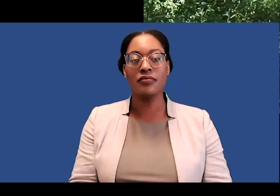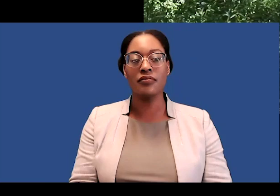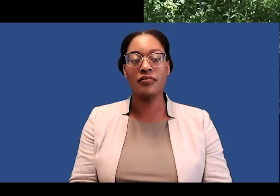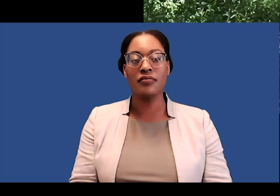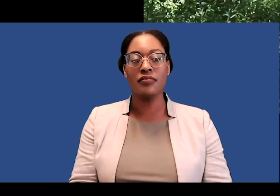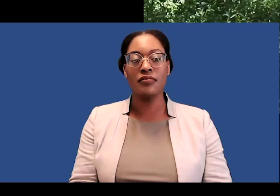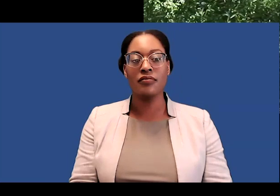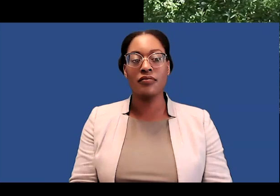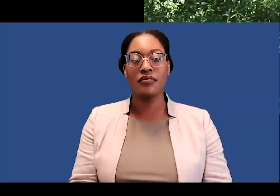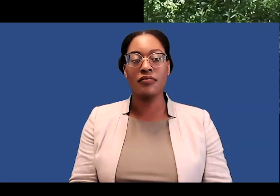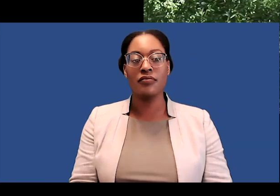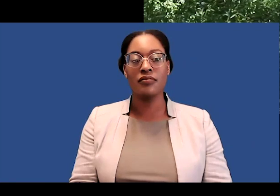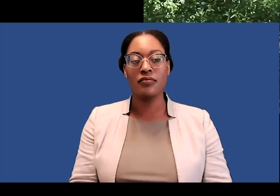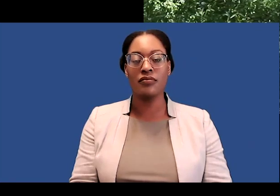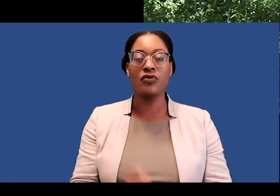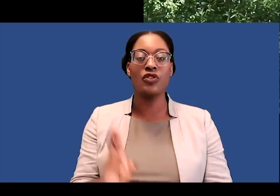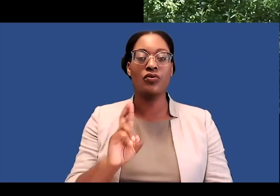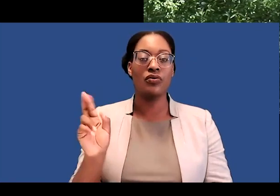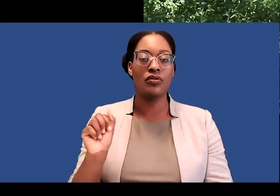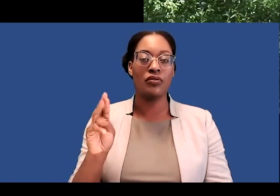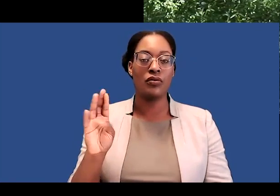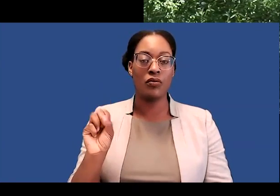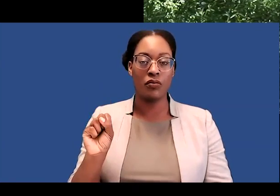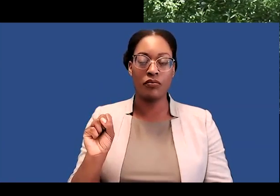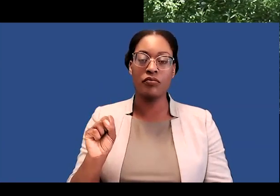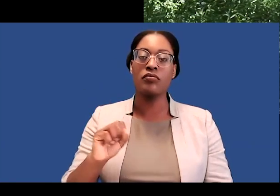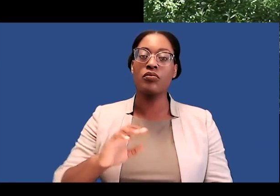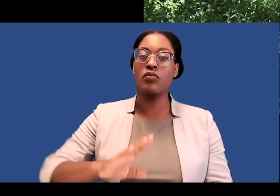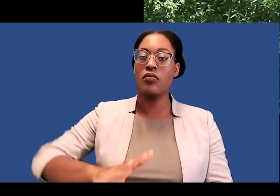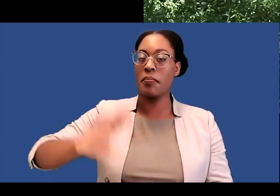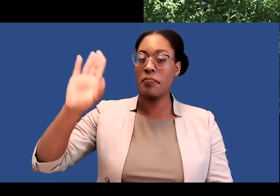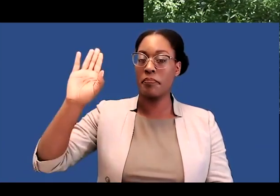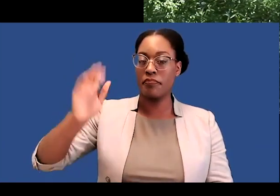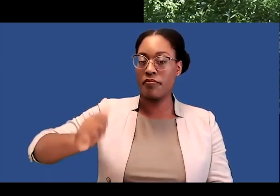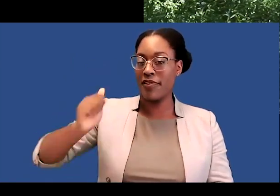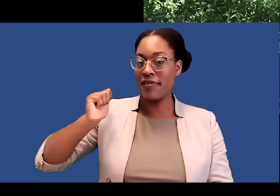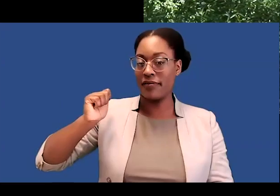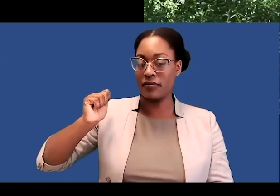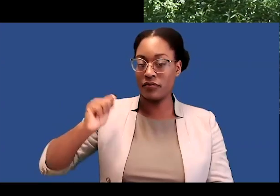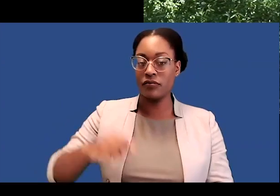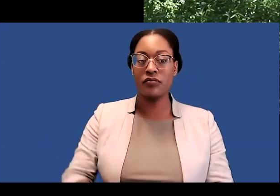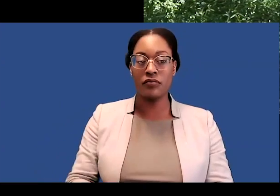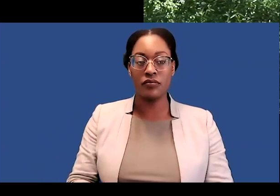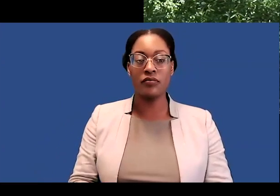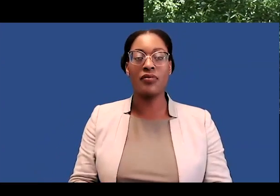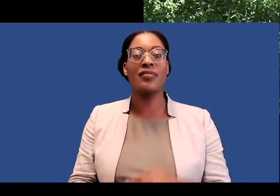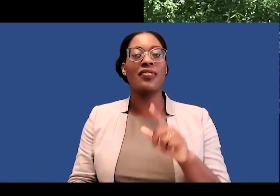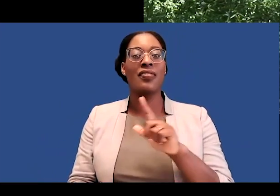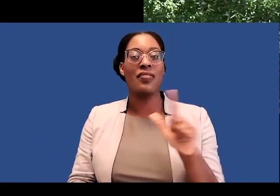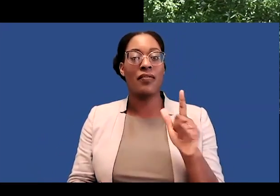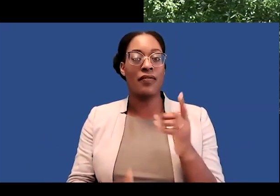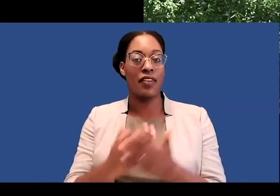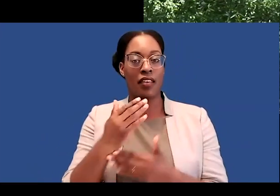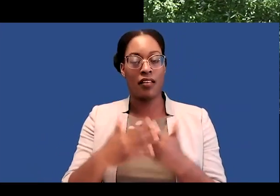I'll raise your right arm and rest it above you on your mat. Bring the left hand onto the abdomen and roll over onto your right side.